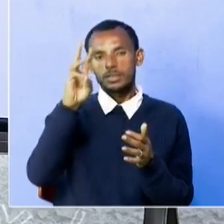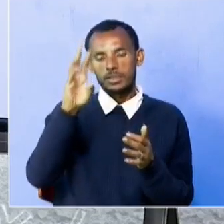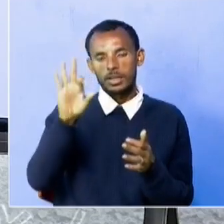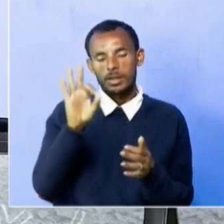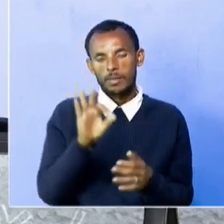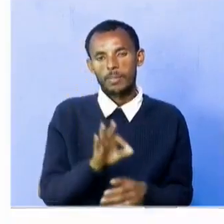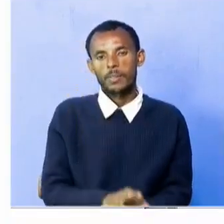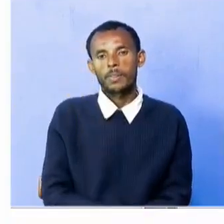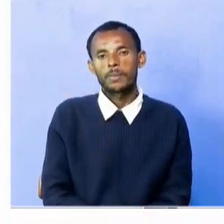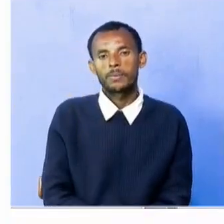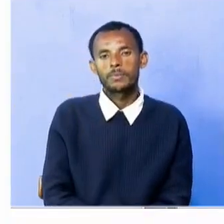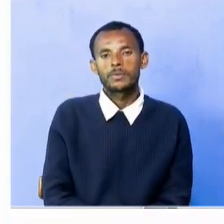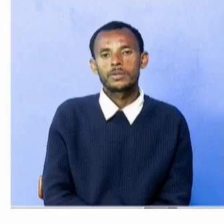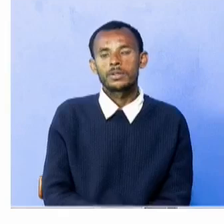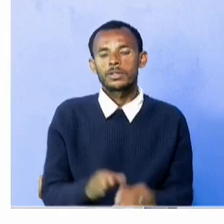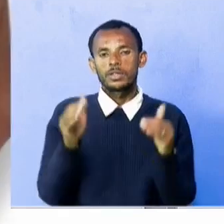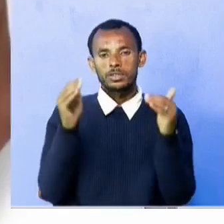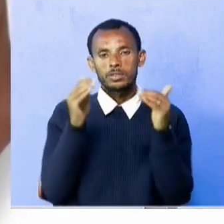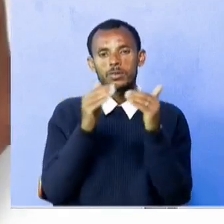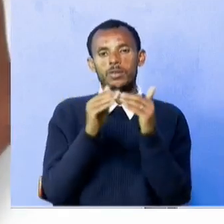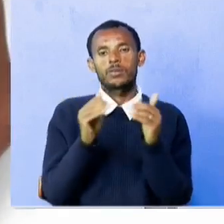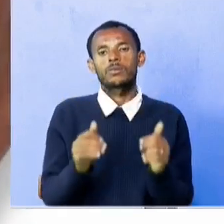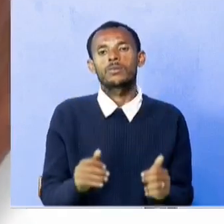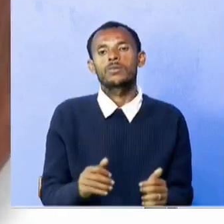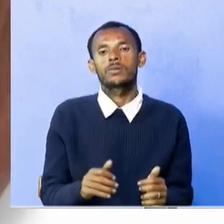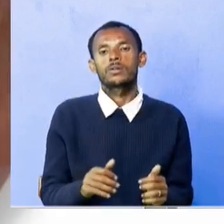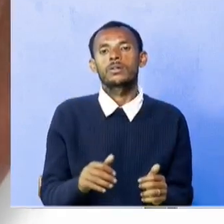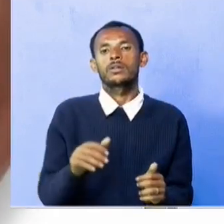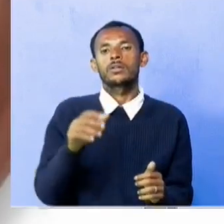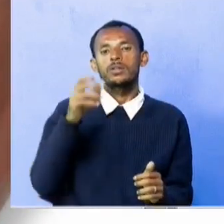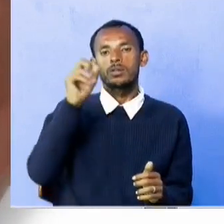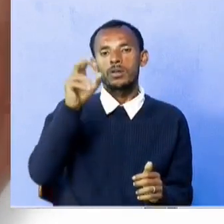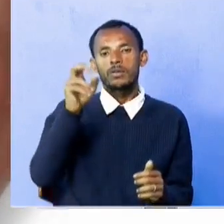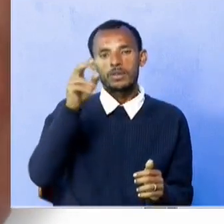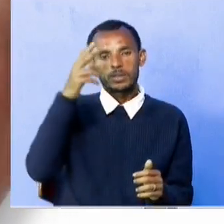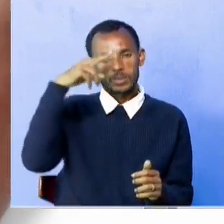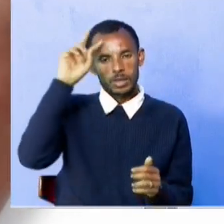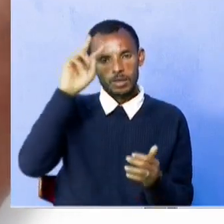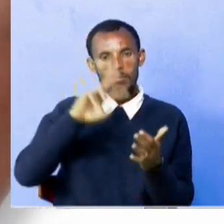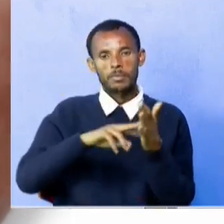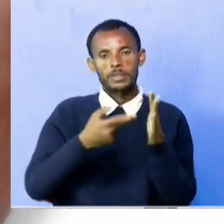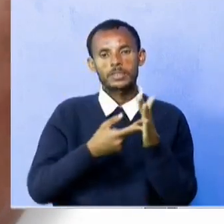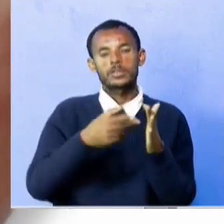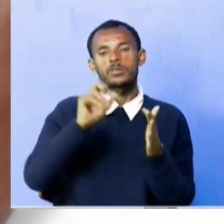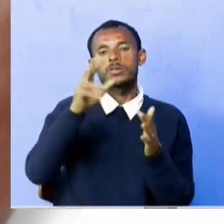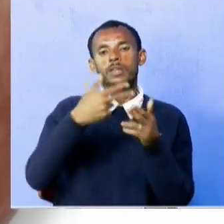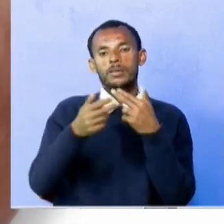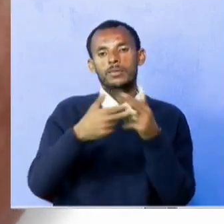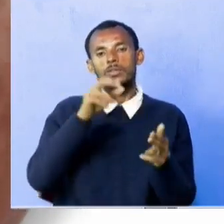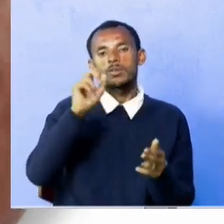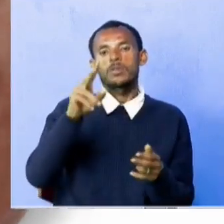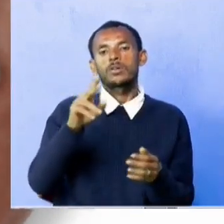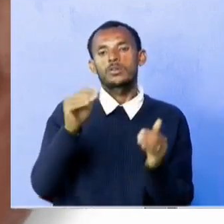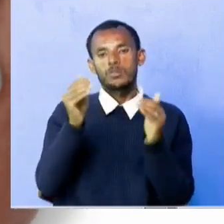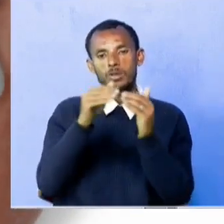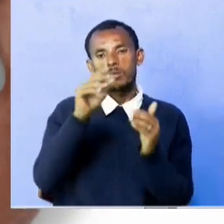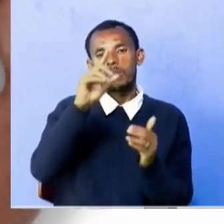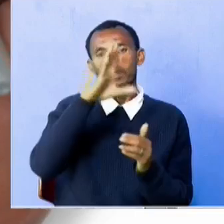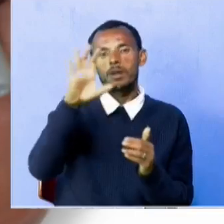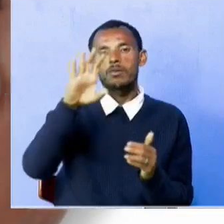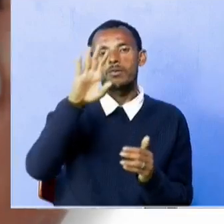169 is equal to 12 square means 12 times 12, which is